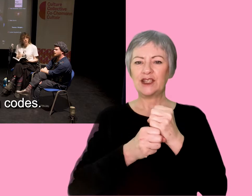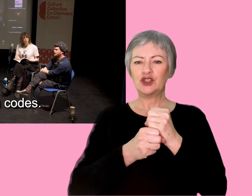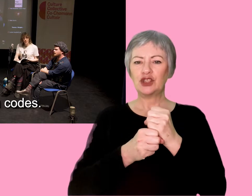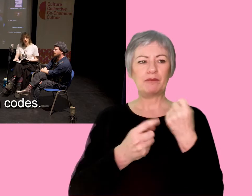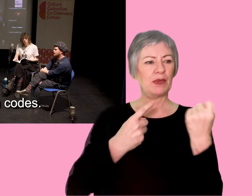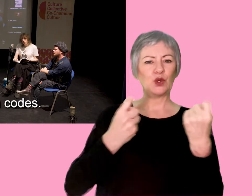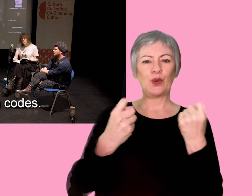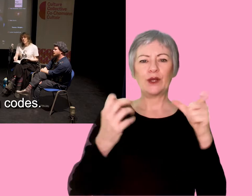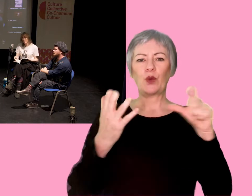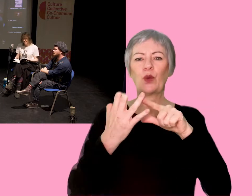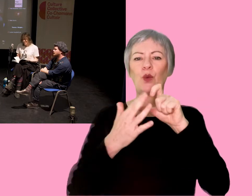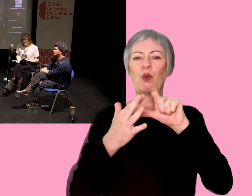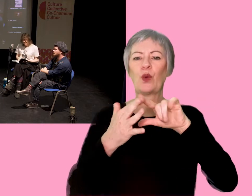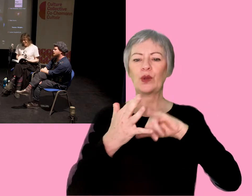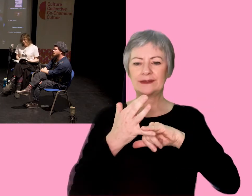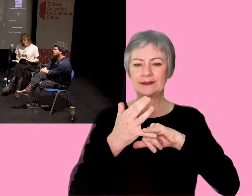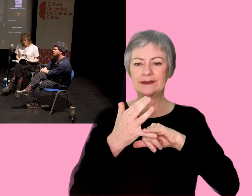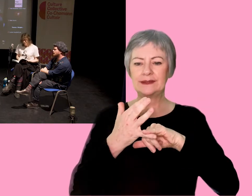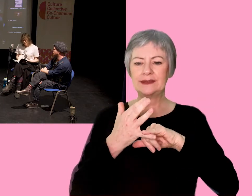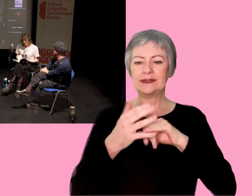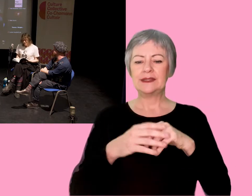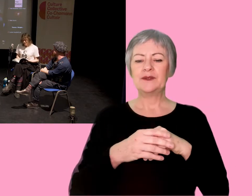tension between codes.